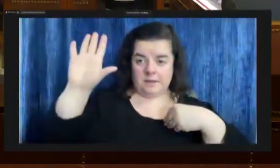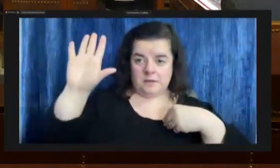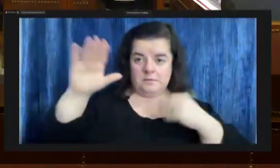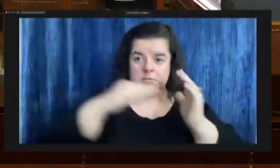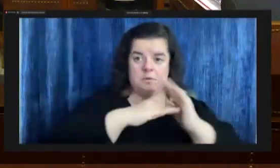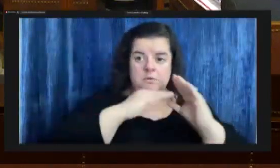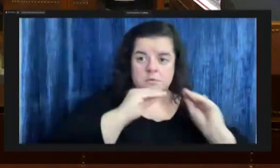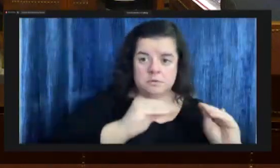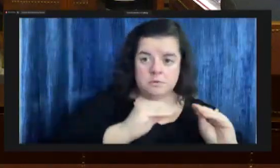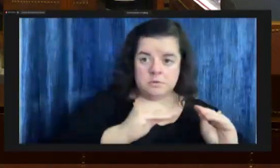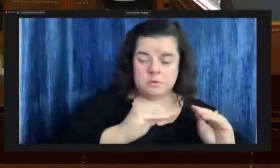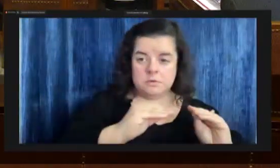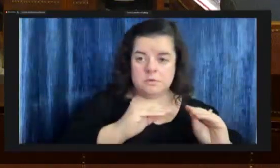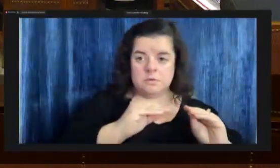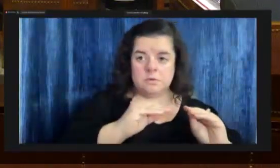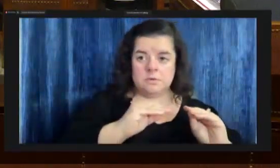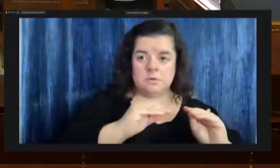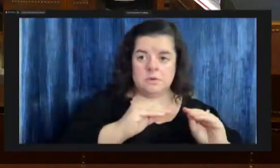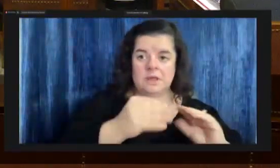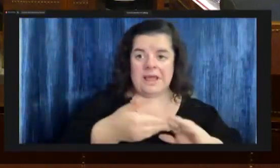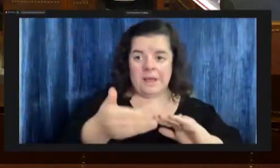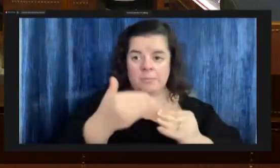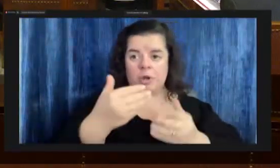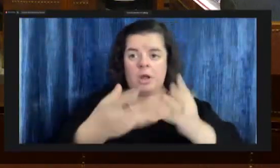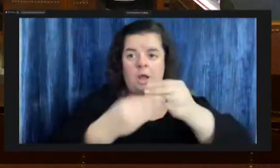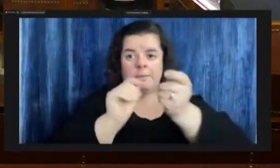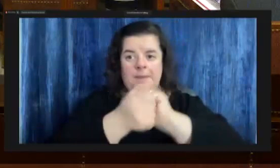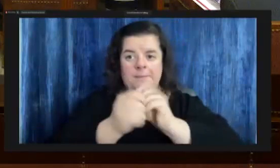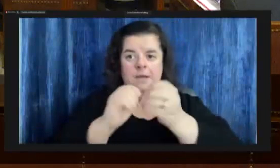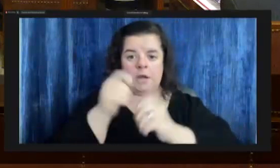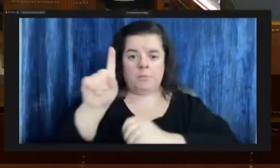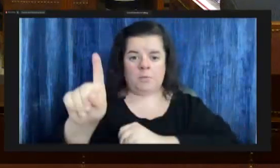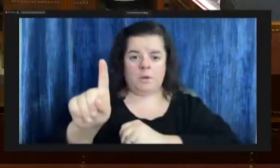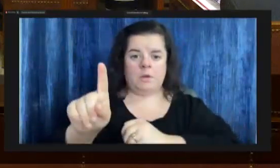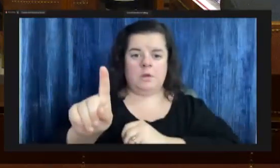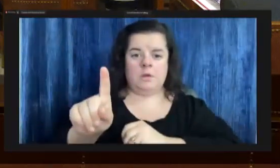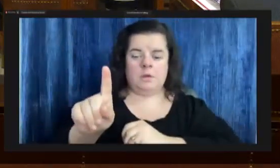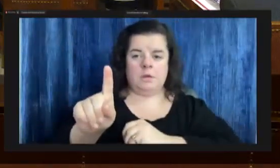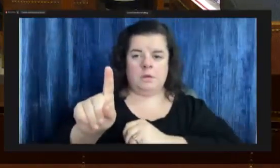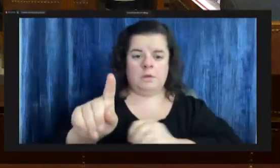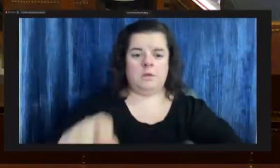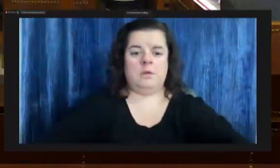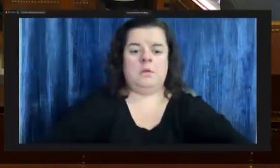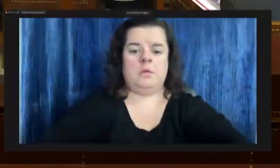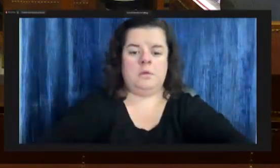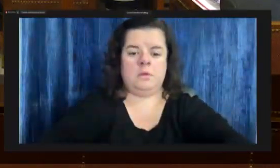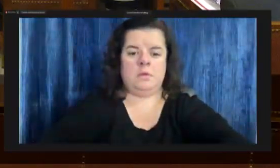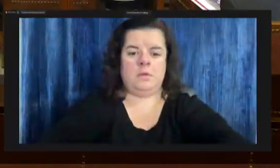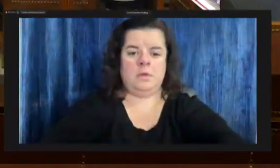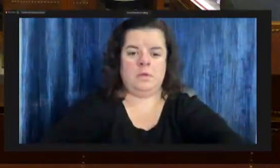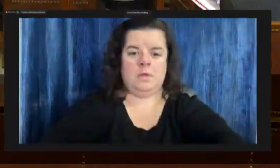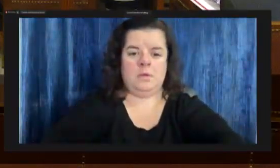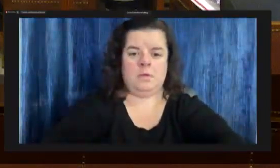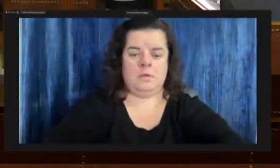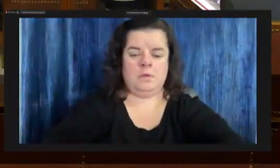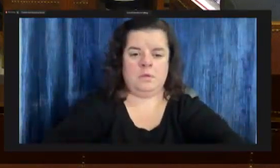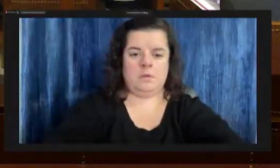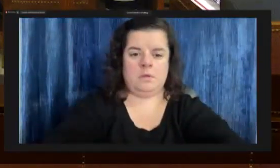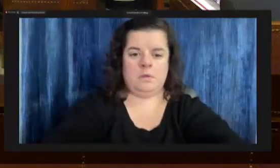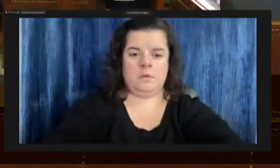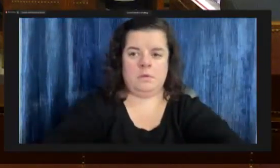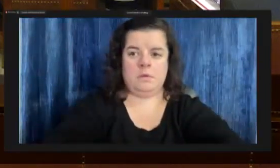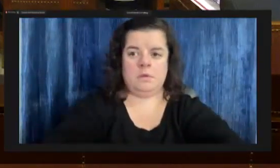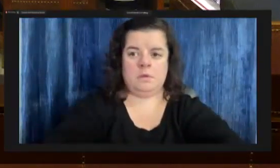opposed? The operating amendment number one has been approved. That exhausts our agenda for today, I believe. Sure does. All